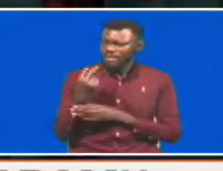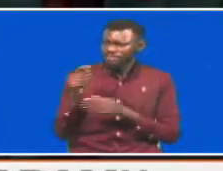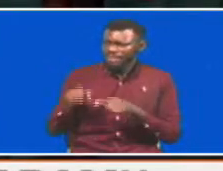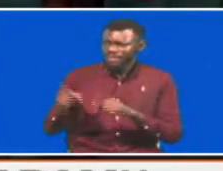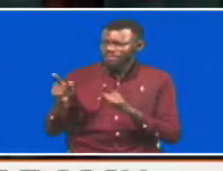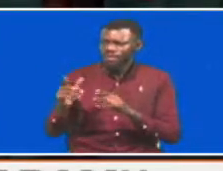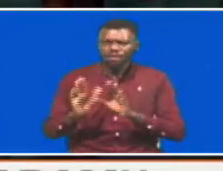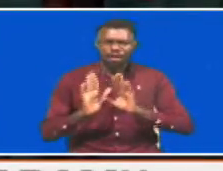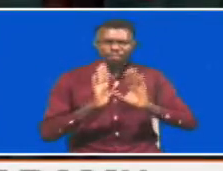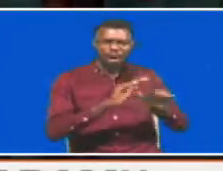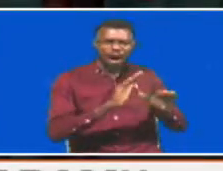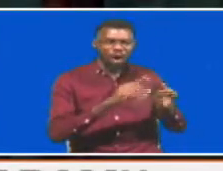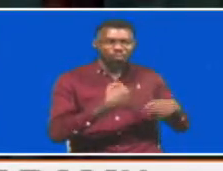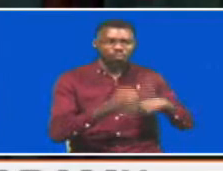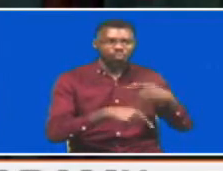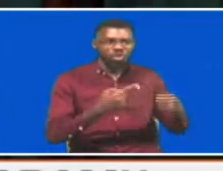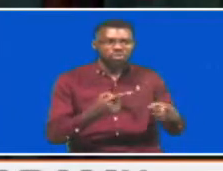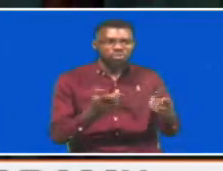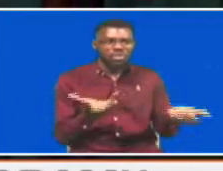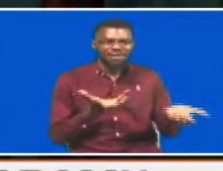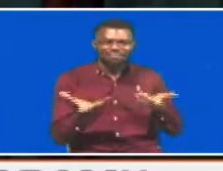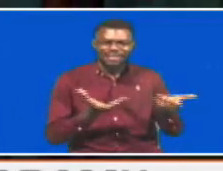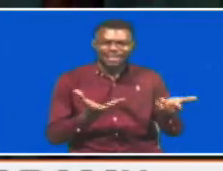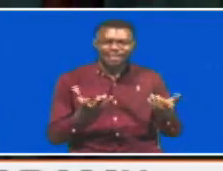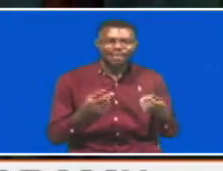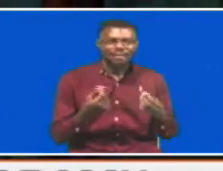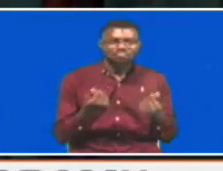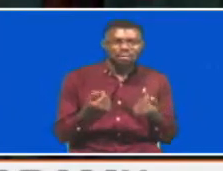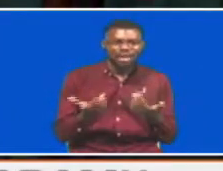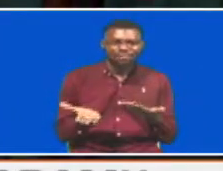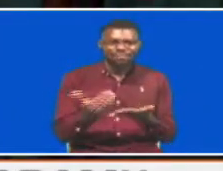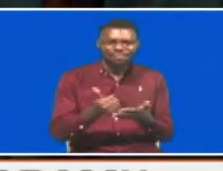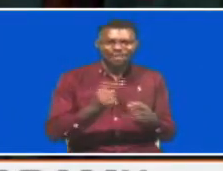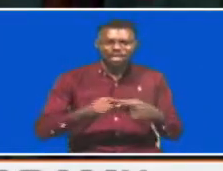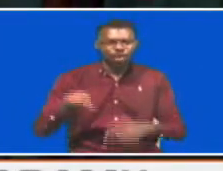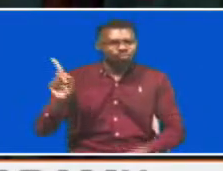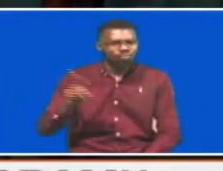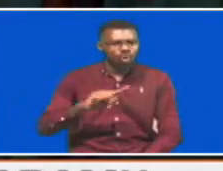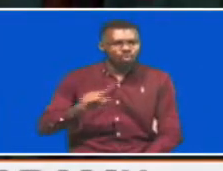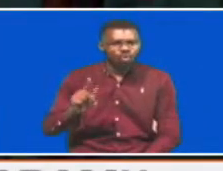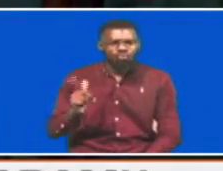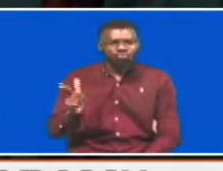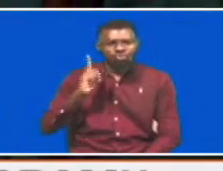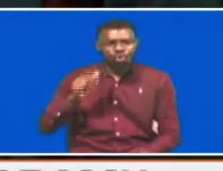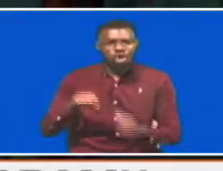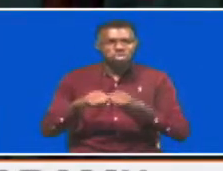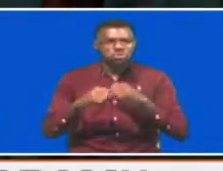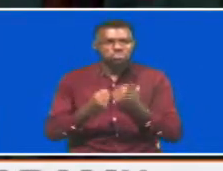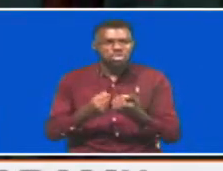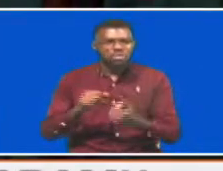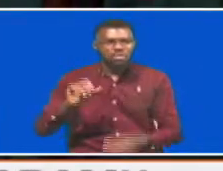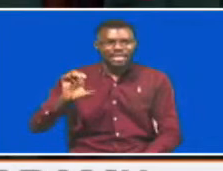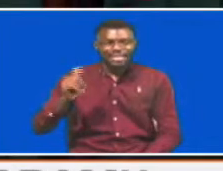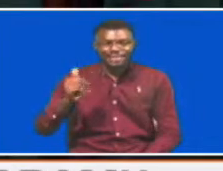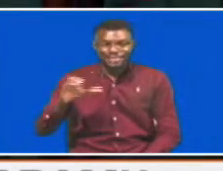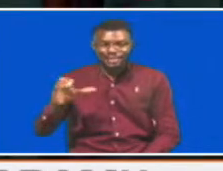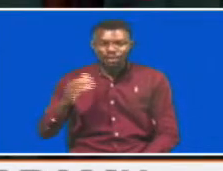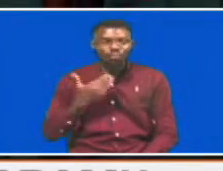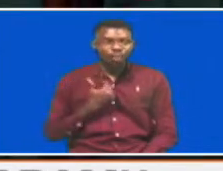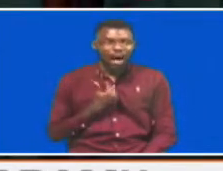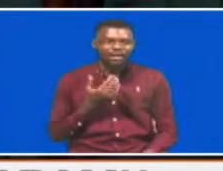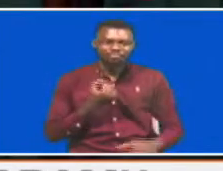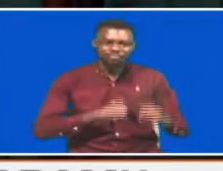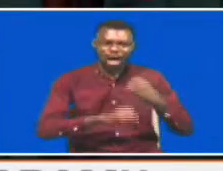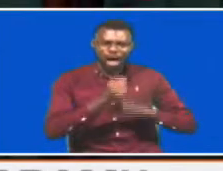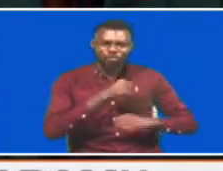have gone back to continue with the business of collecting the illegal taxes, EACC will certainly proceed and take